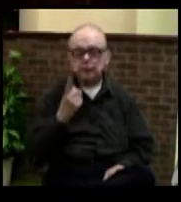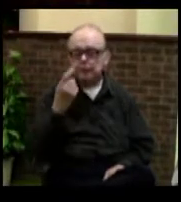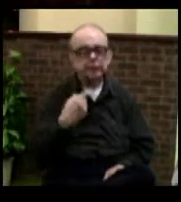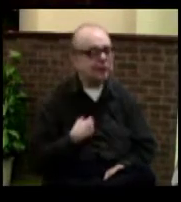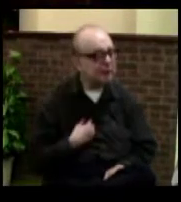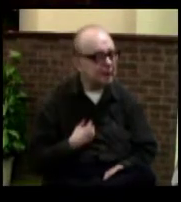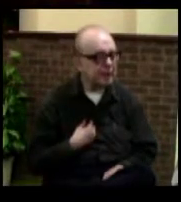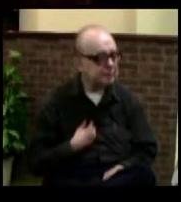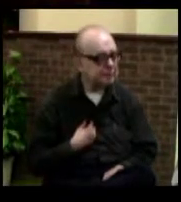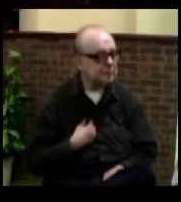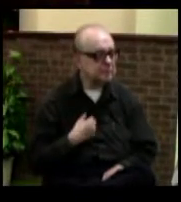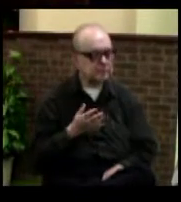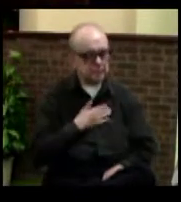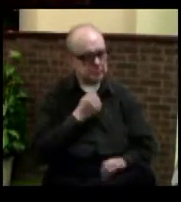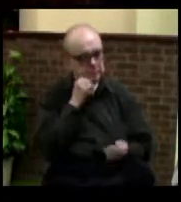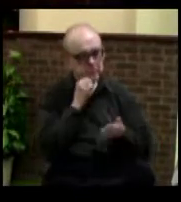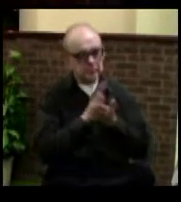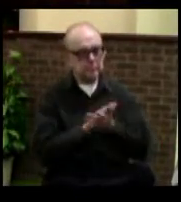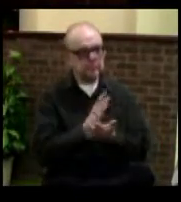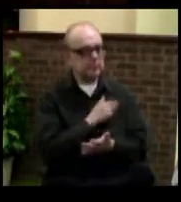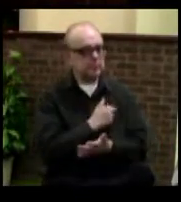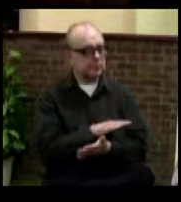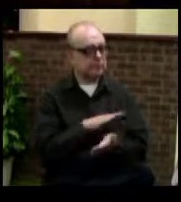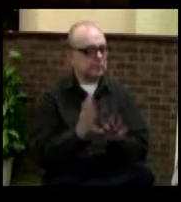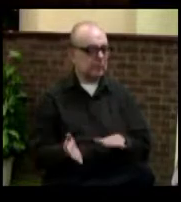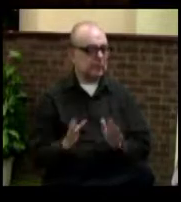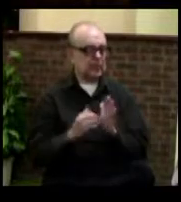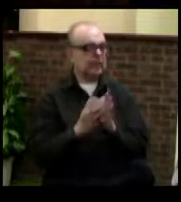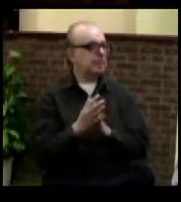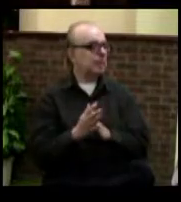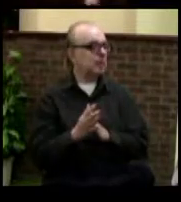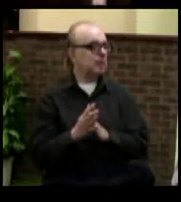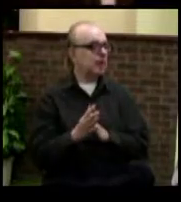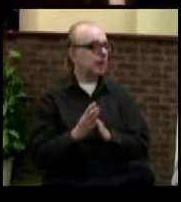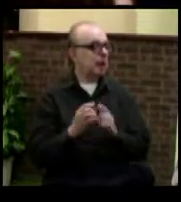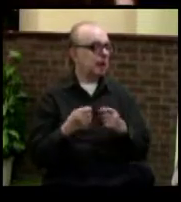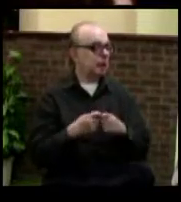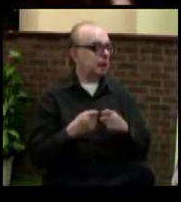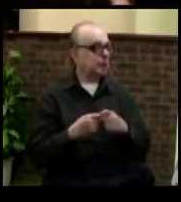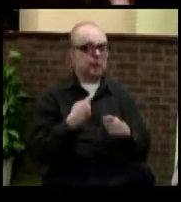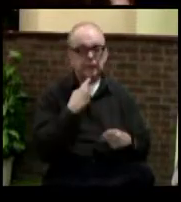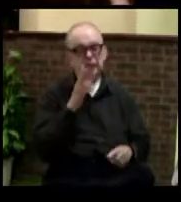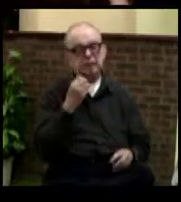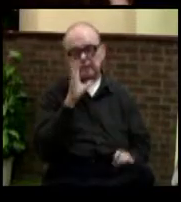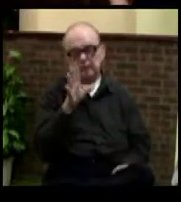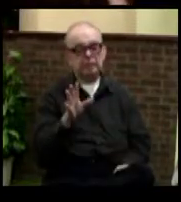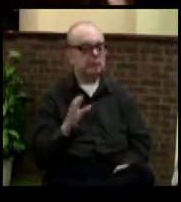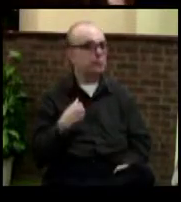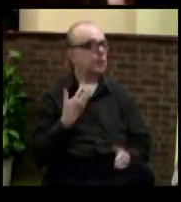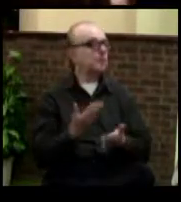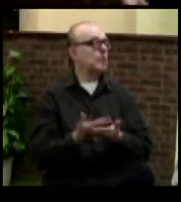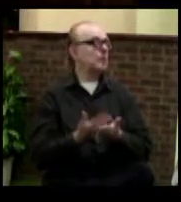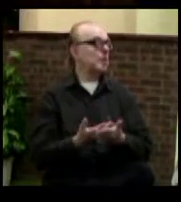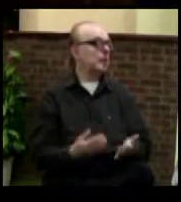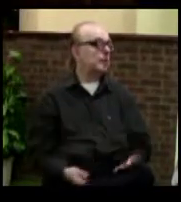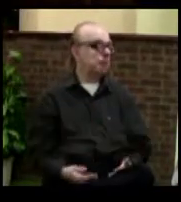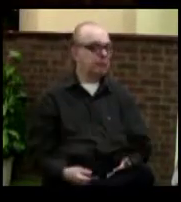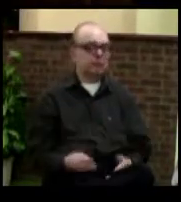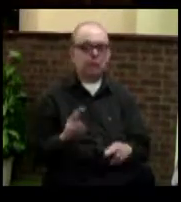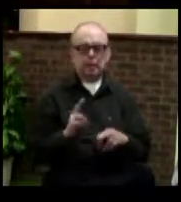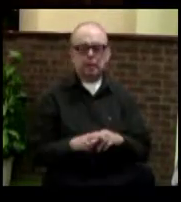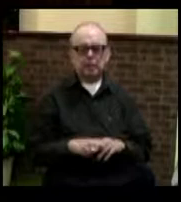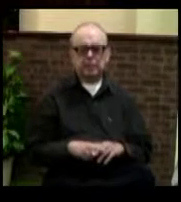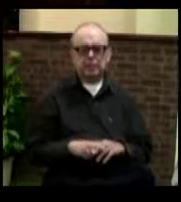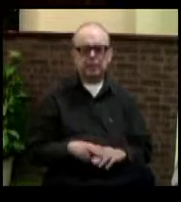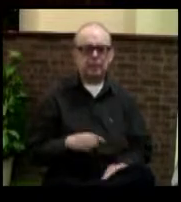don't understand. My wife is in the hospital dying of cancer. We don't care. We want our money. And